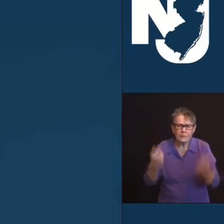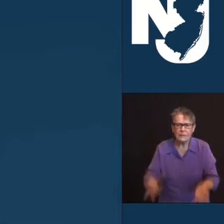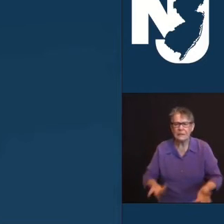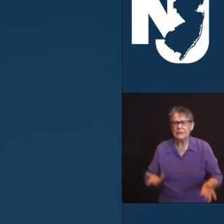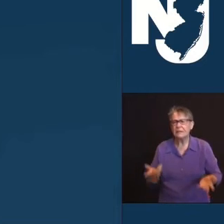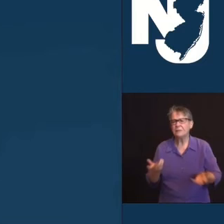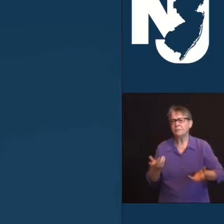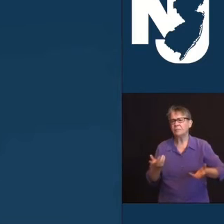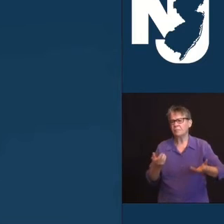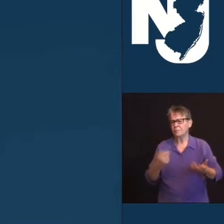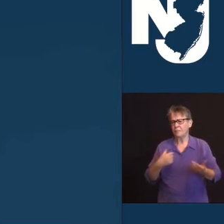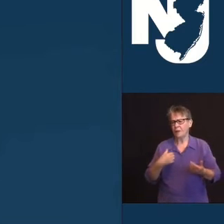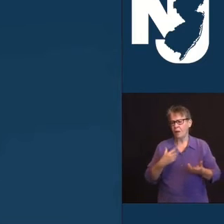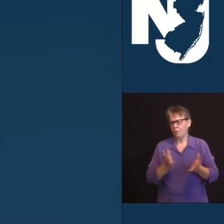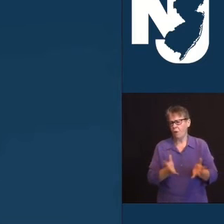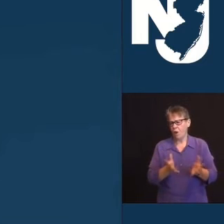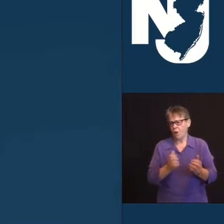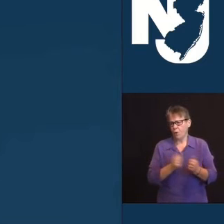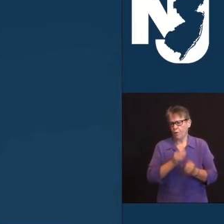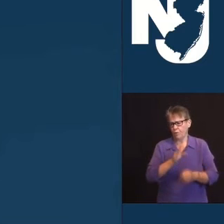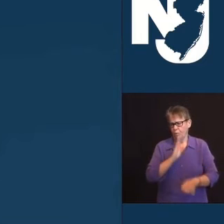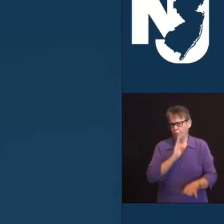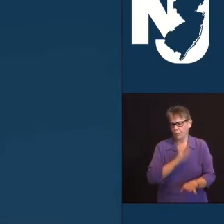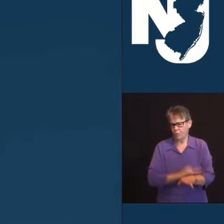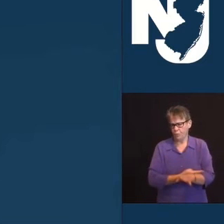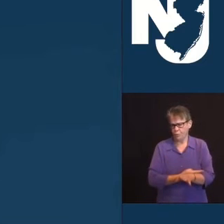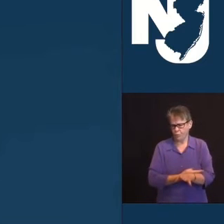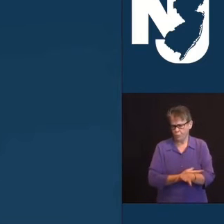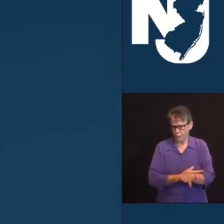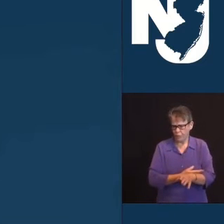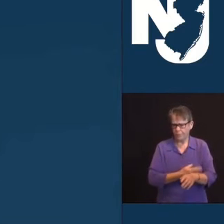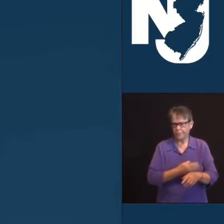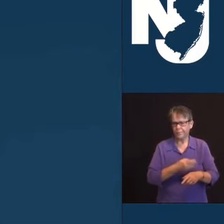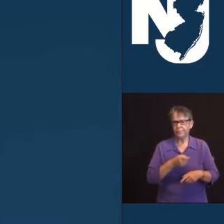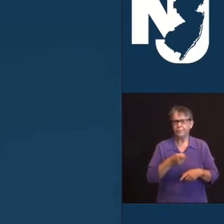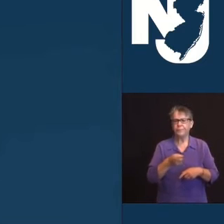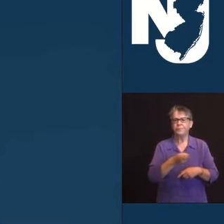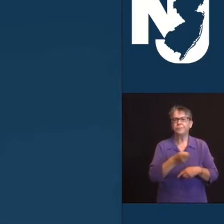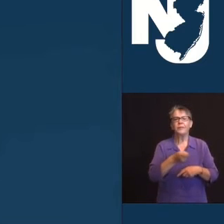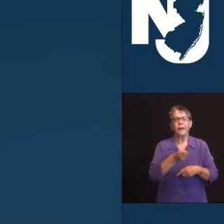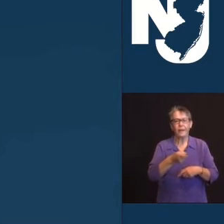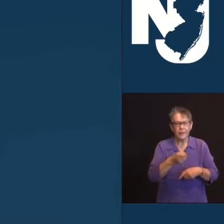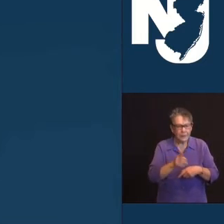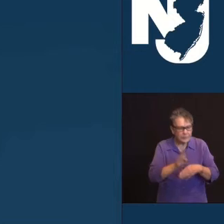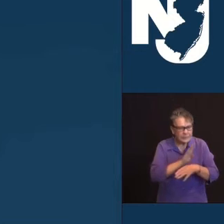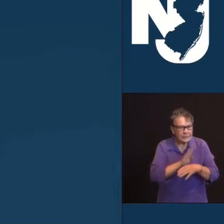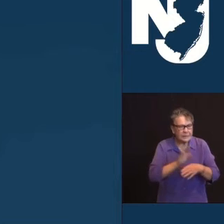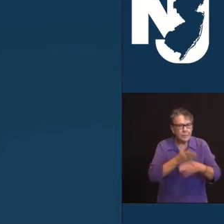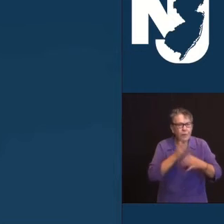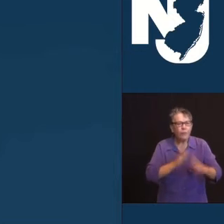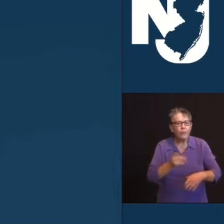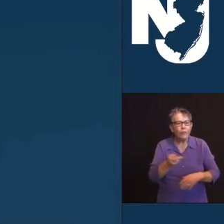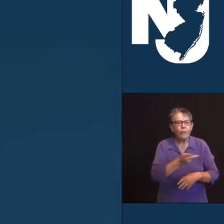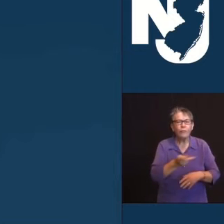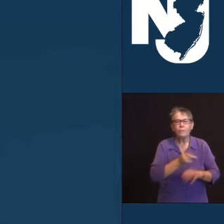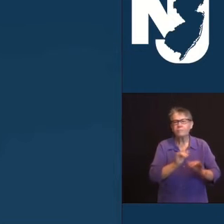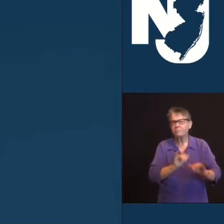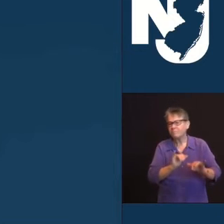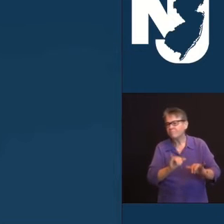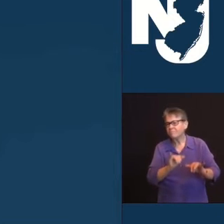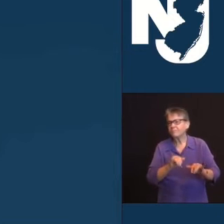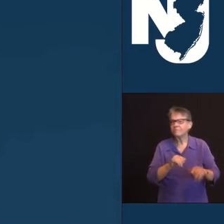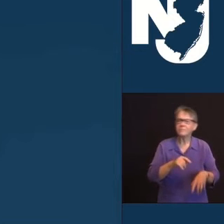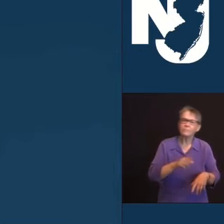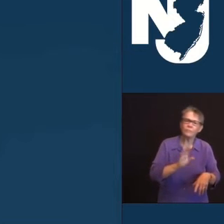who followed her dad into manufacturing. And she summed up her dad this way, and I quote her, "He was the warmest, kindest, loving